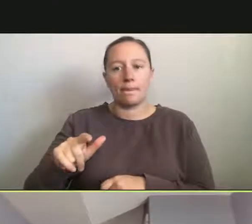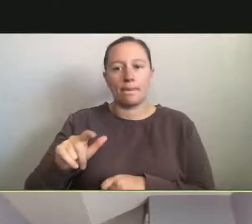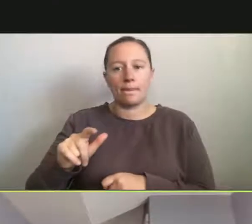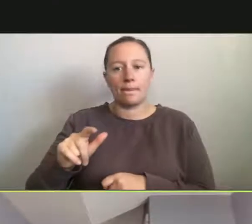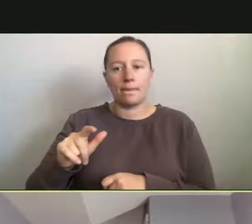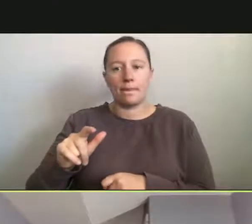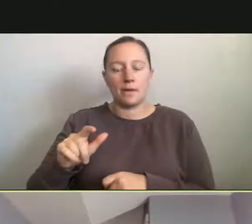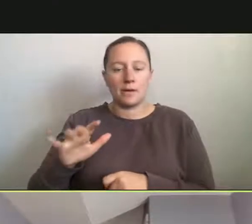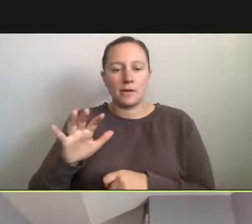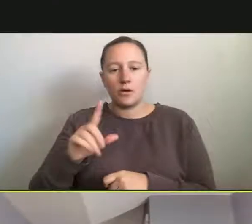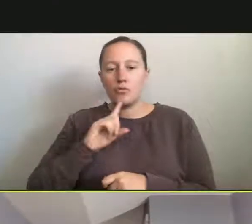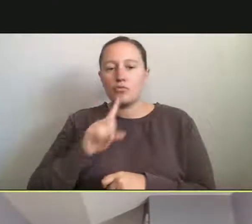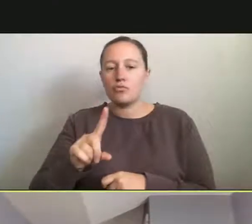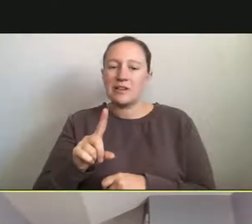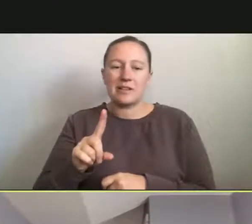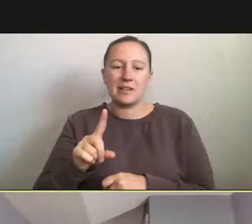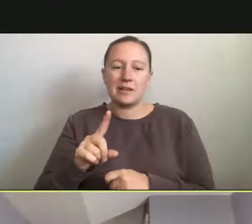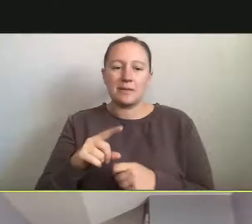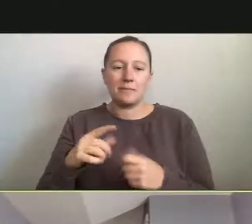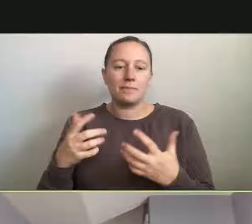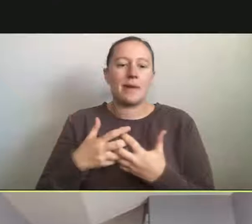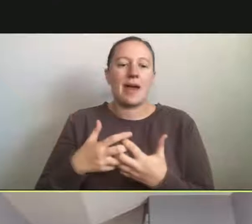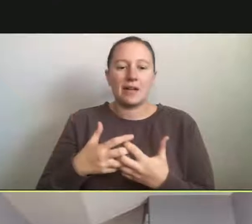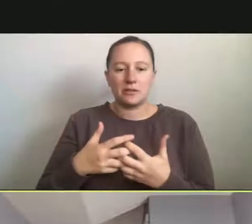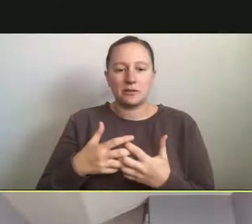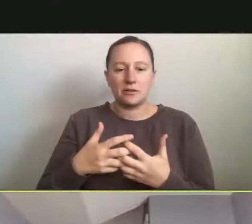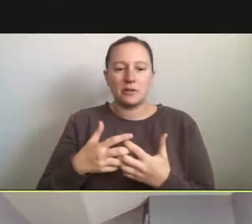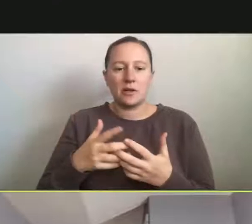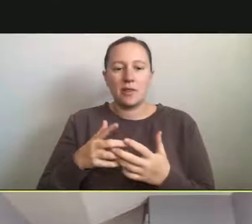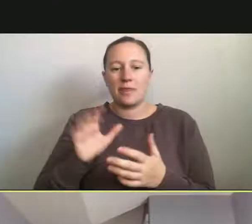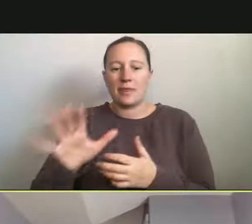participants' contributions. And last, that